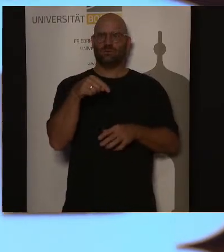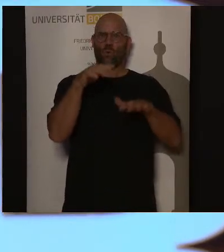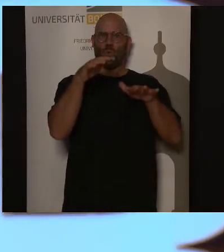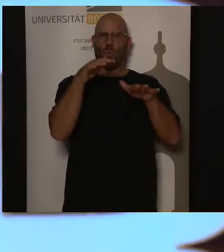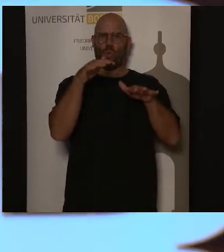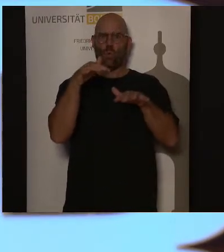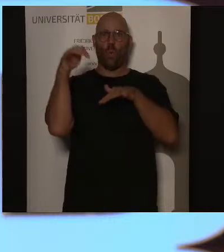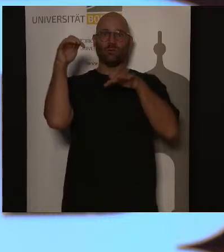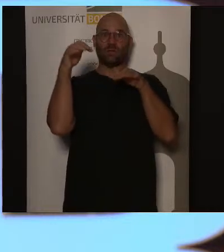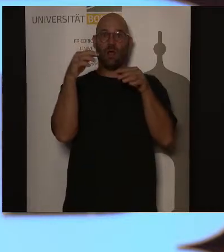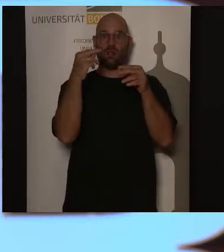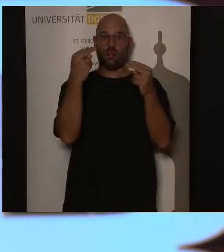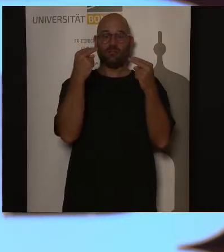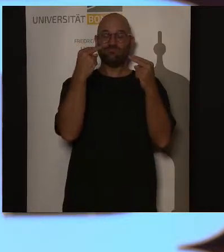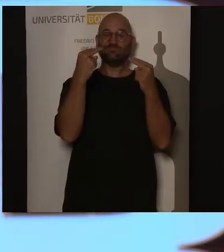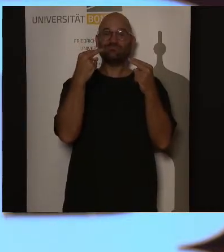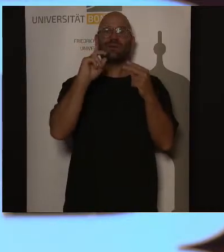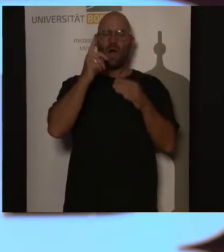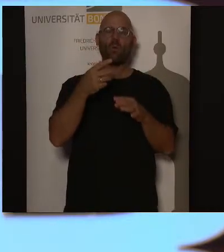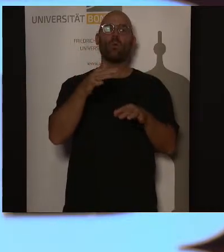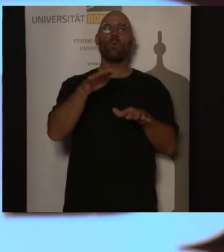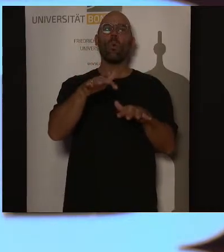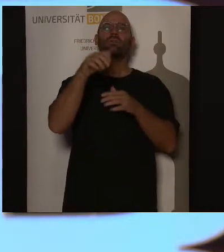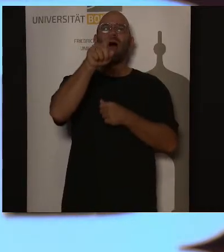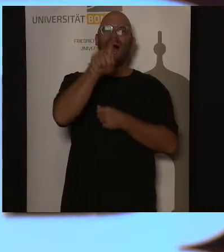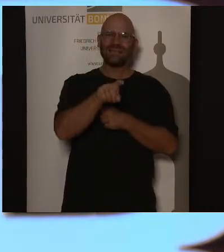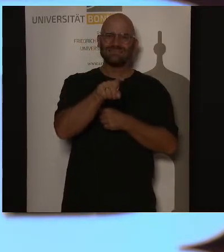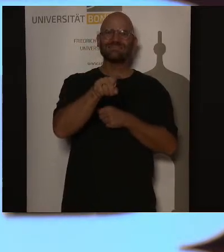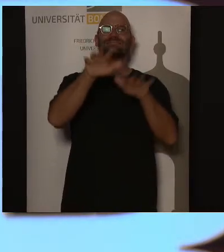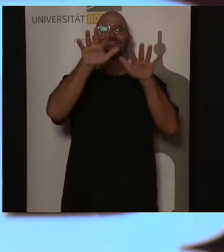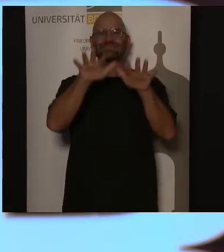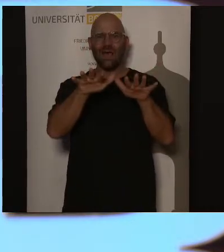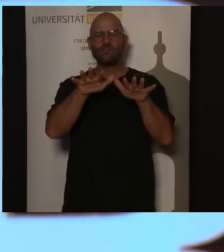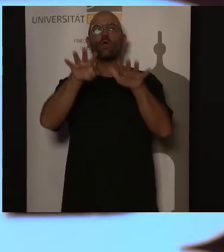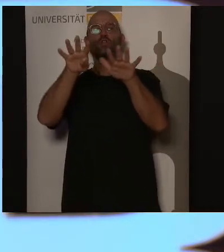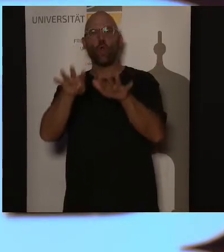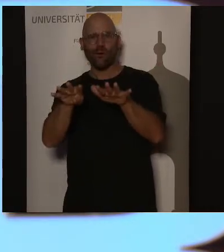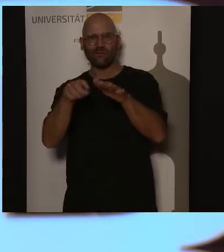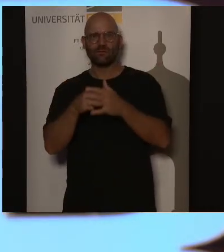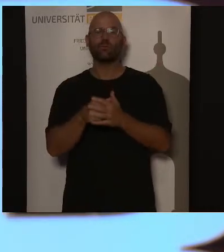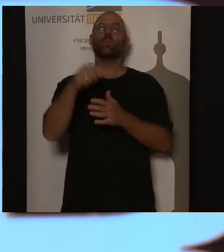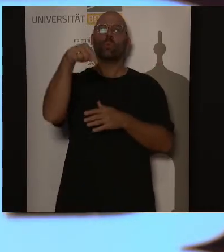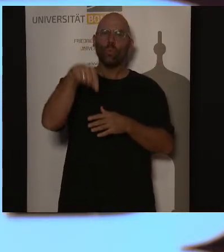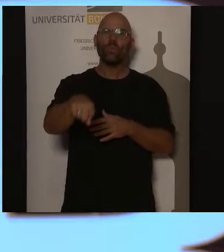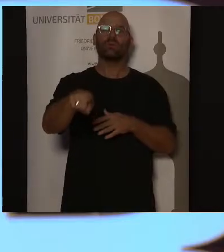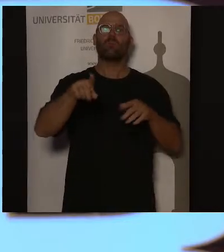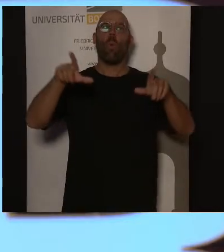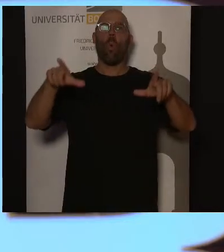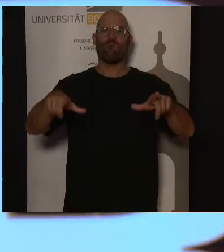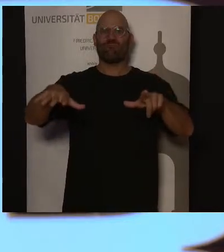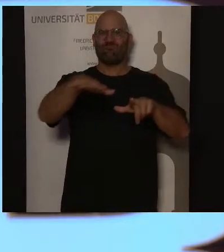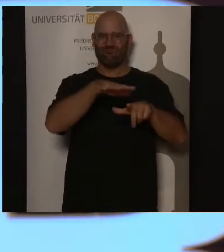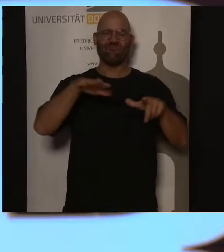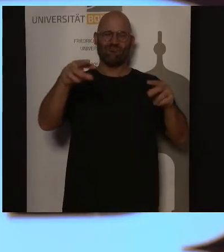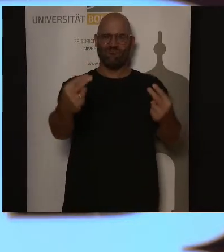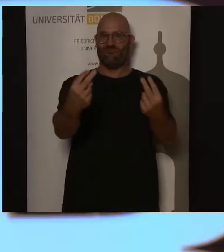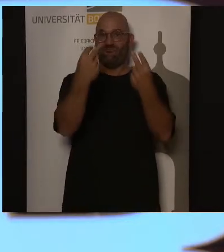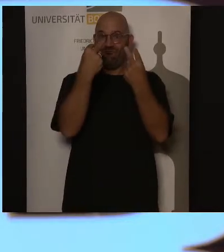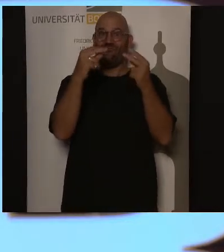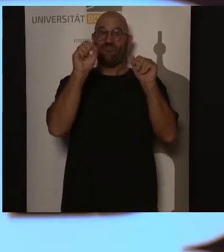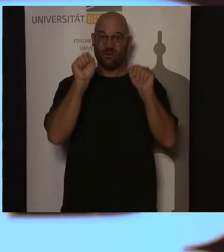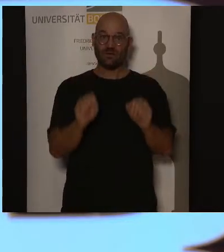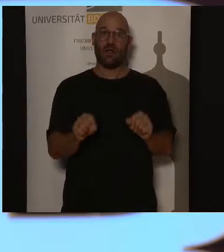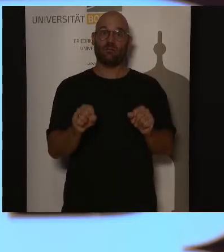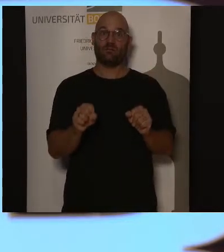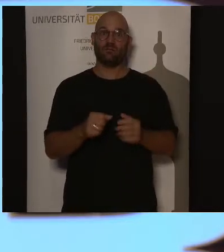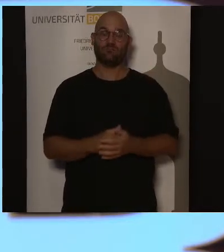And not only here, we're actually not only visible here, but also in our lecture halls 1,